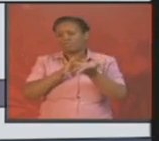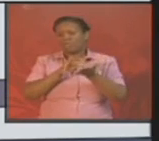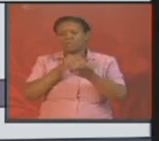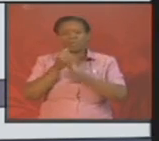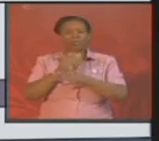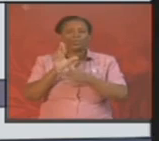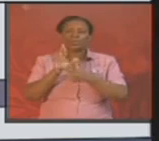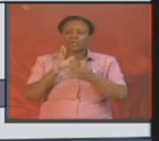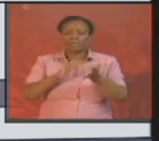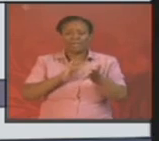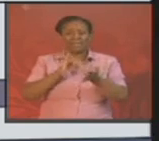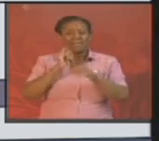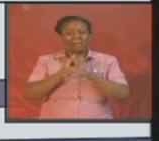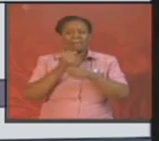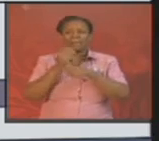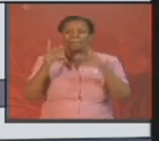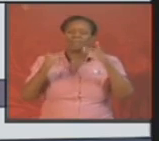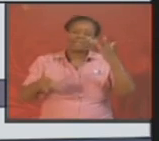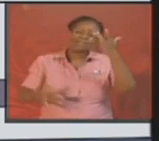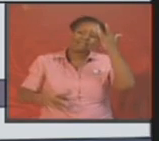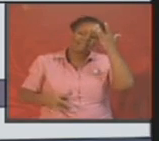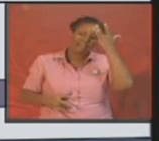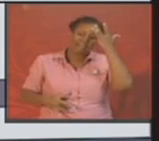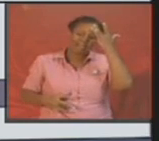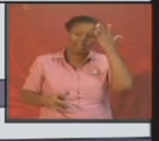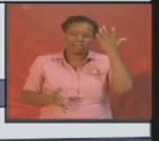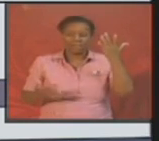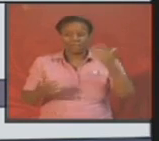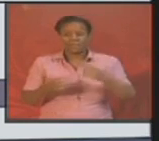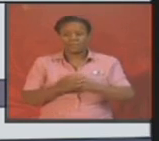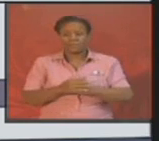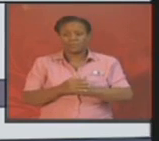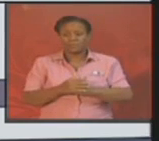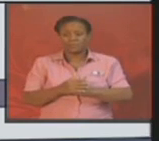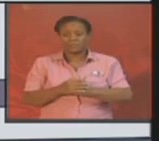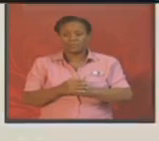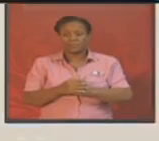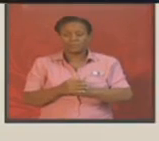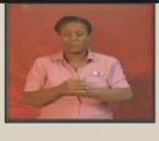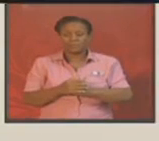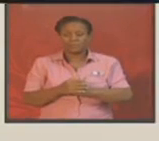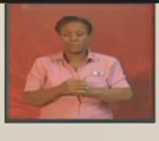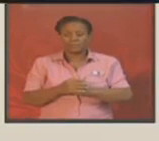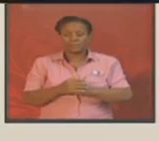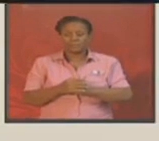any patient or whether the consumer use the drug. Thank you.